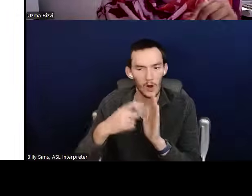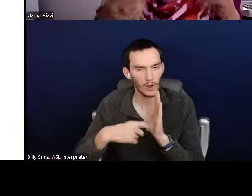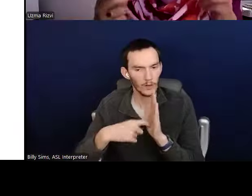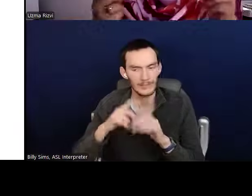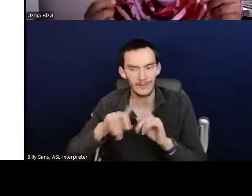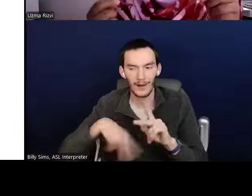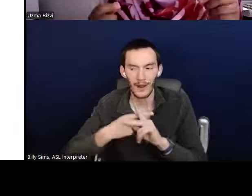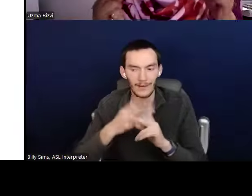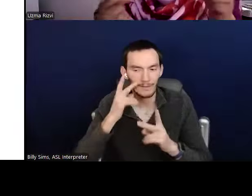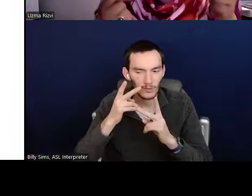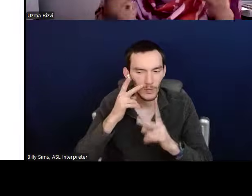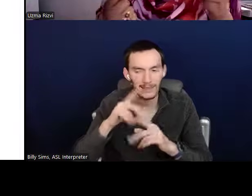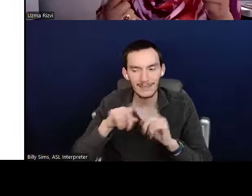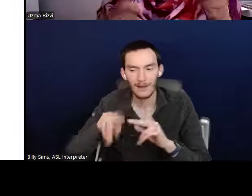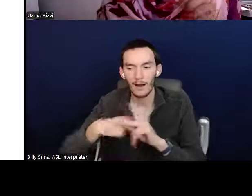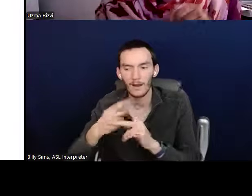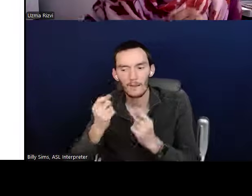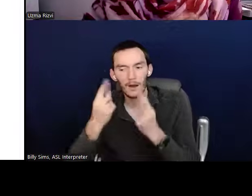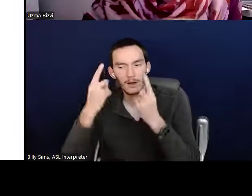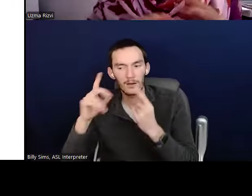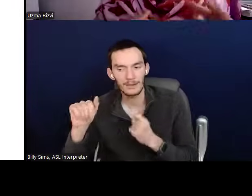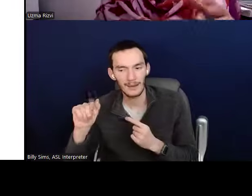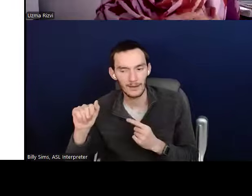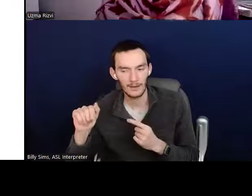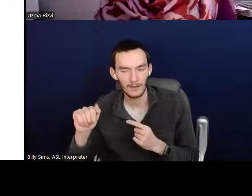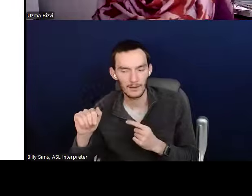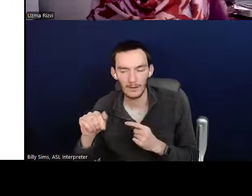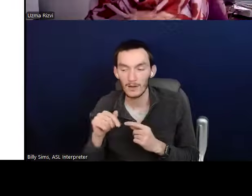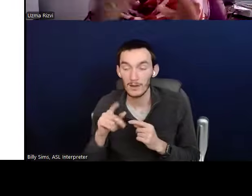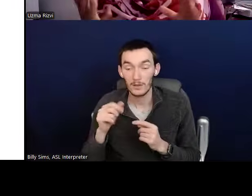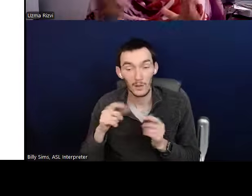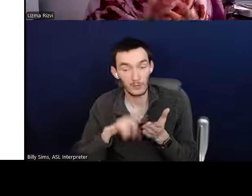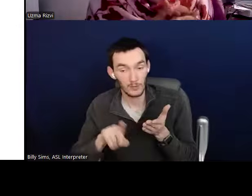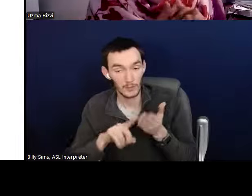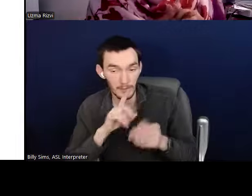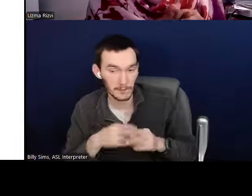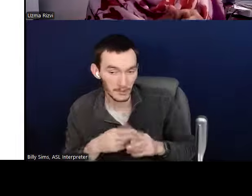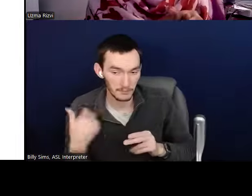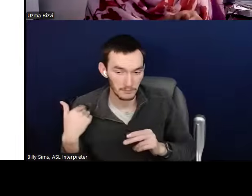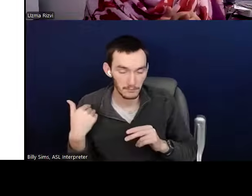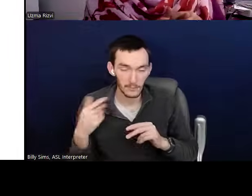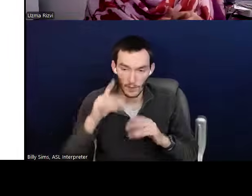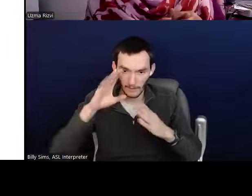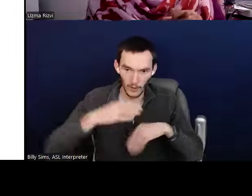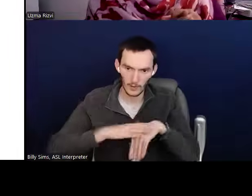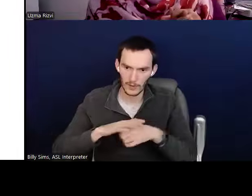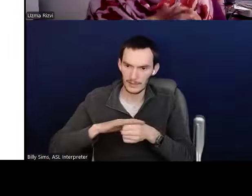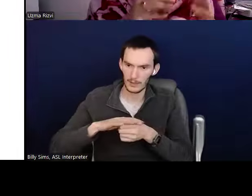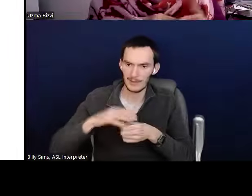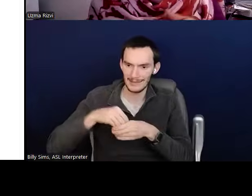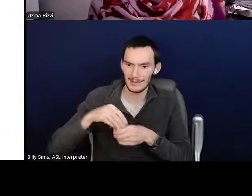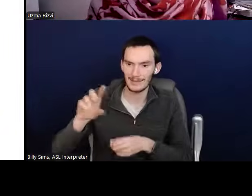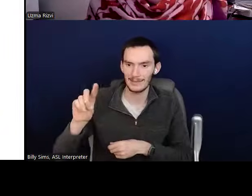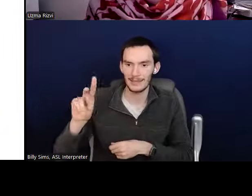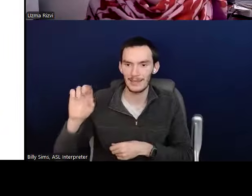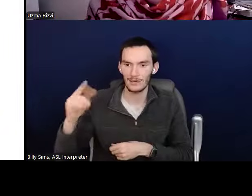kind of understanding of data, right? Just understanding data differently. So this research, as I mentioned, is focused on this neighborhood of DKG South, and it